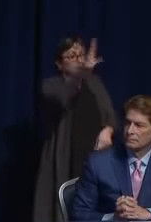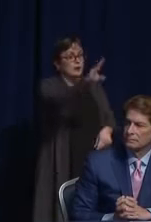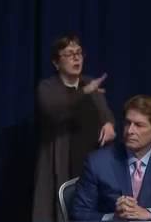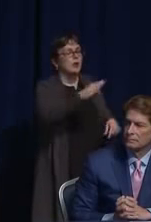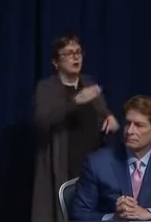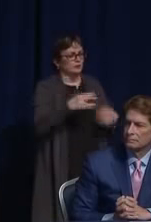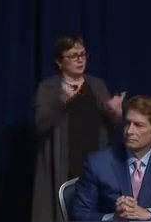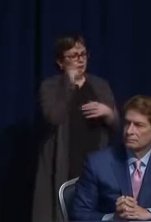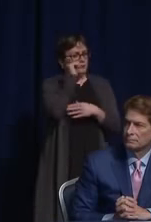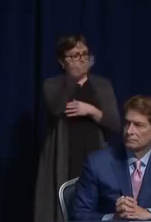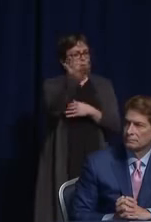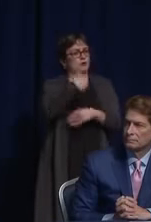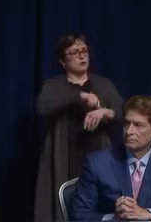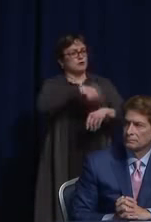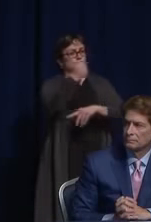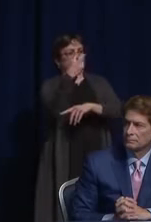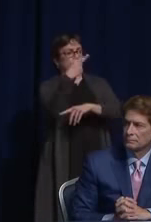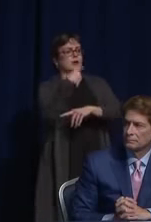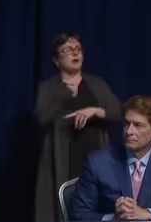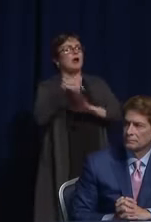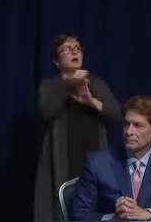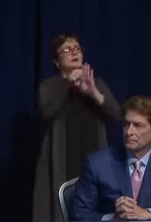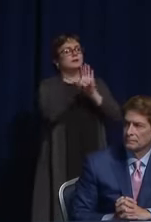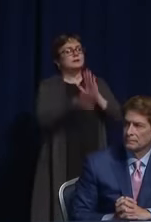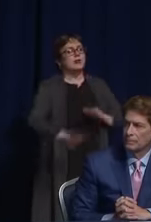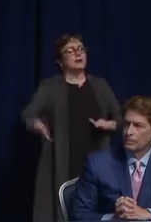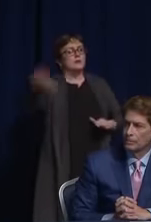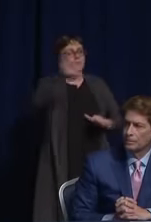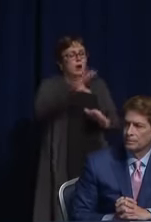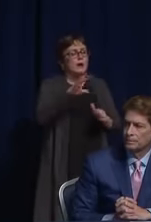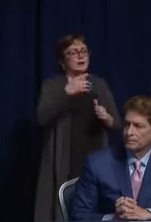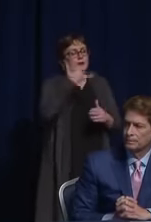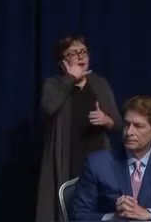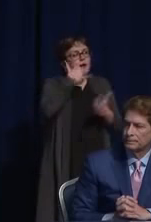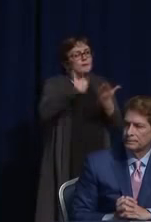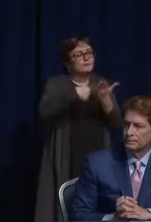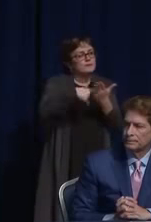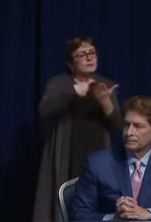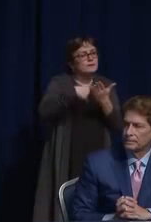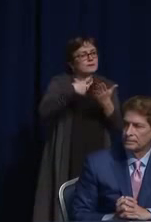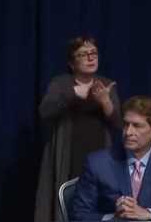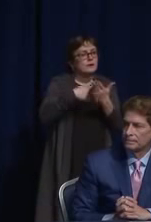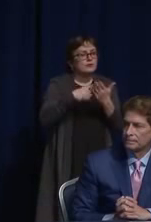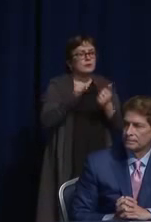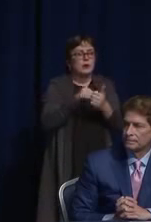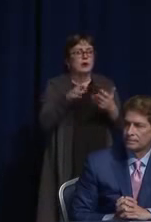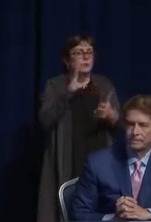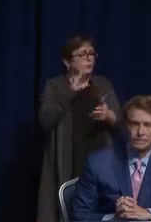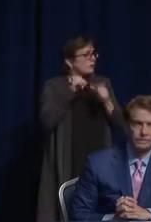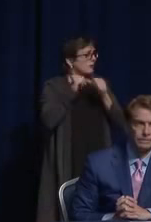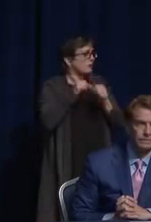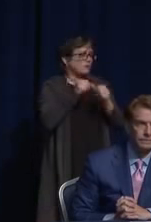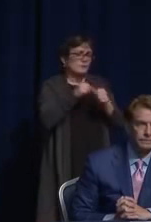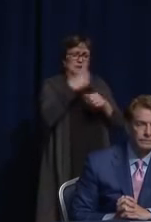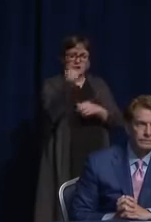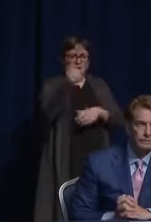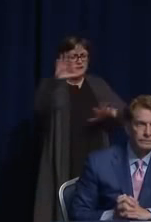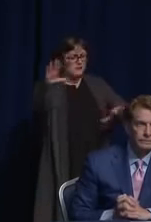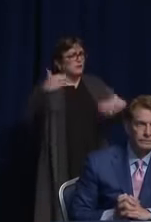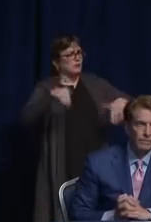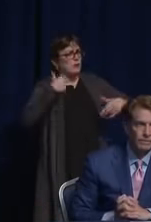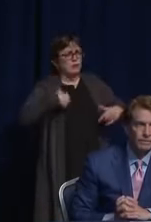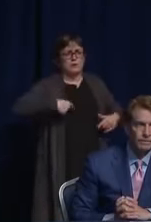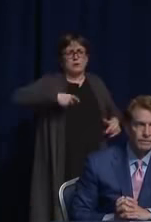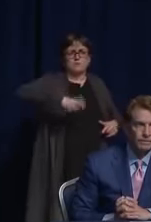conference call tomorrow at noon with the Attorney General and law enforcement up and down the state as we go into a weekend. We mean business. When we say no